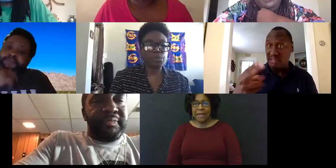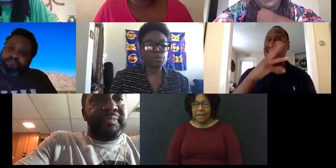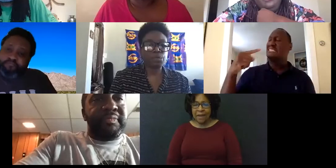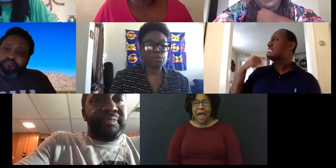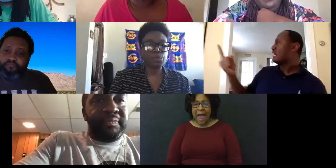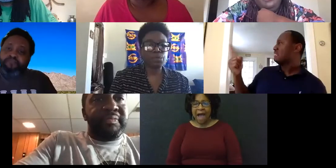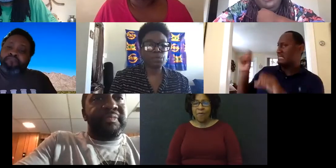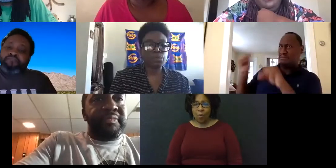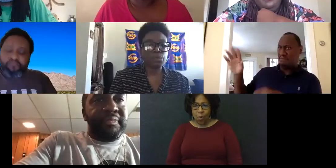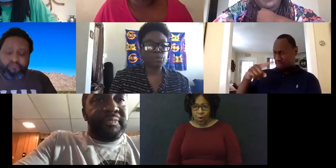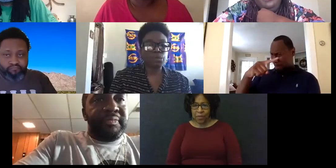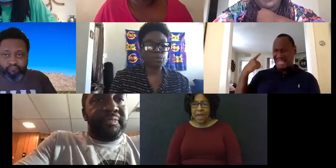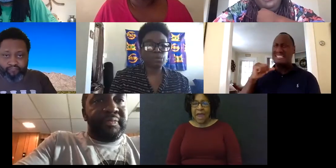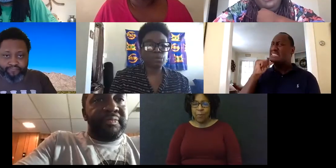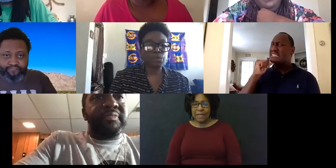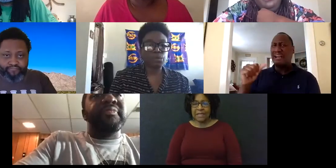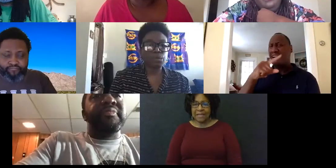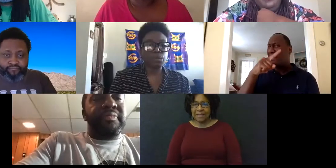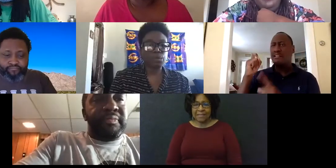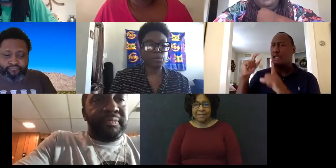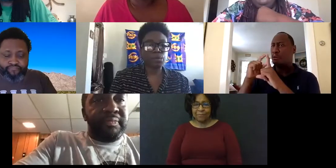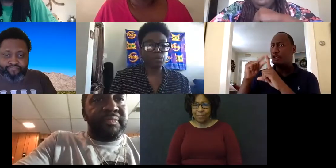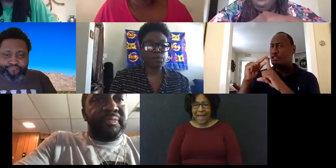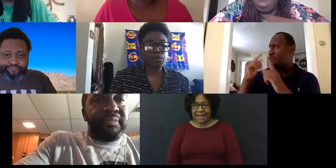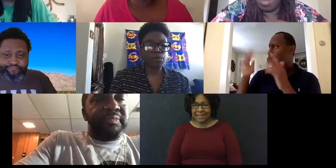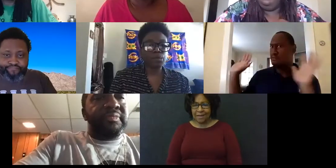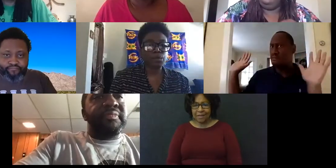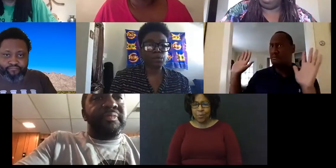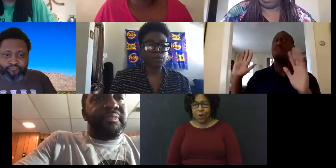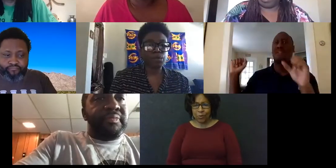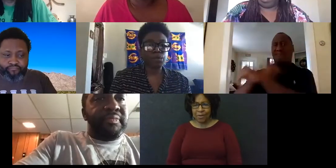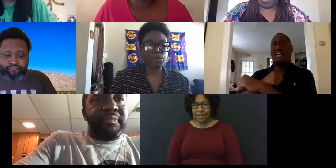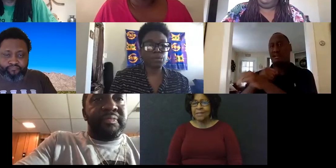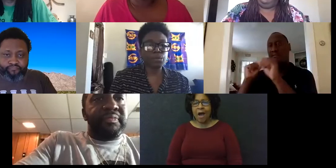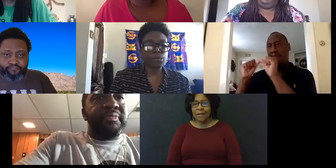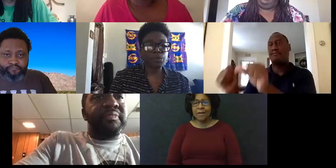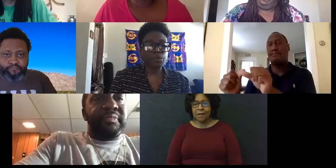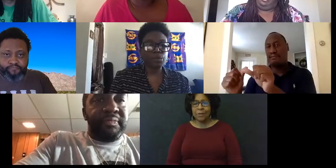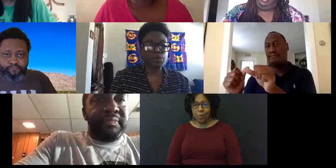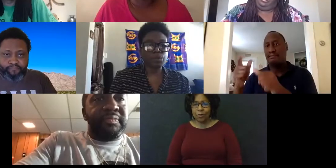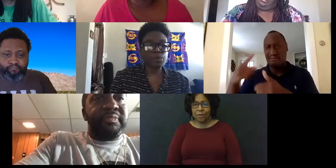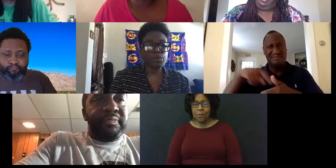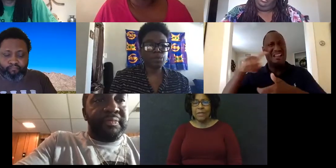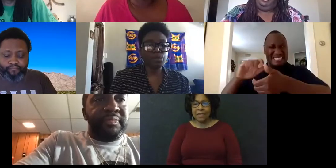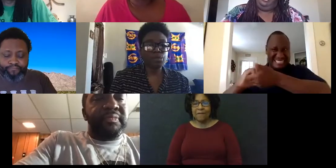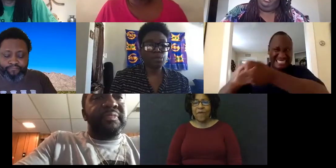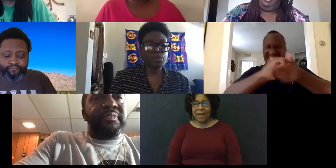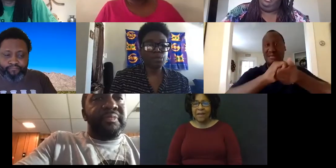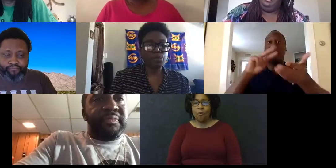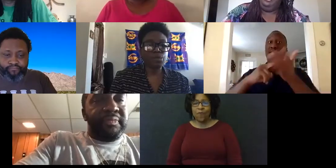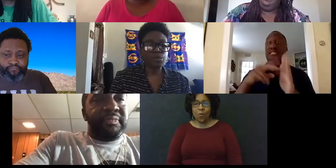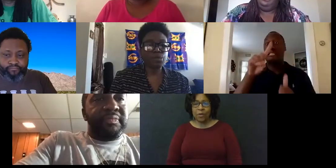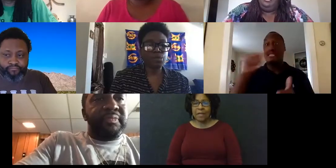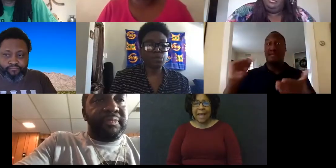we have worth, and we need to let the system know Black isn't an ugly word. It is not an ugly word. We need to fight,